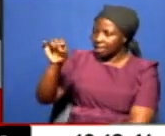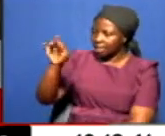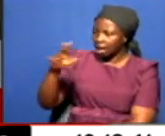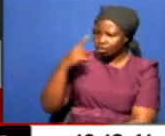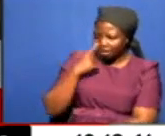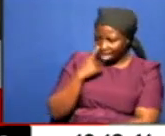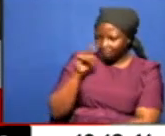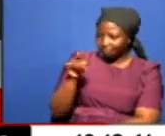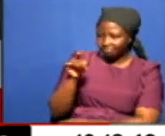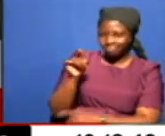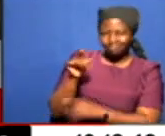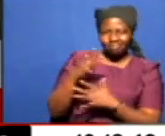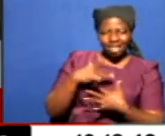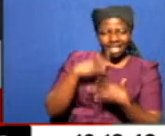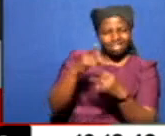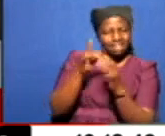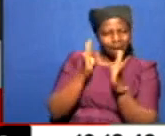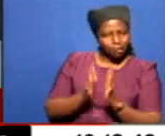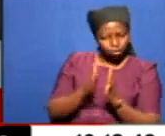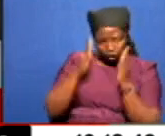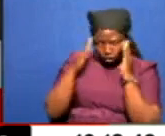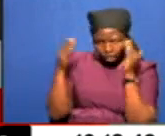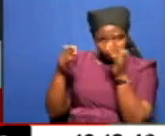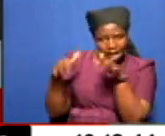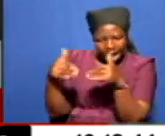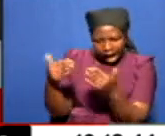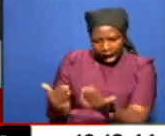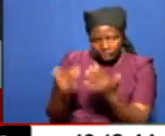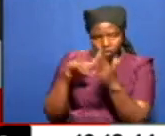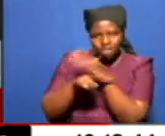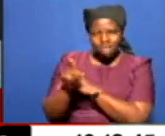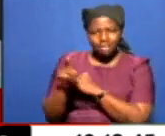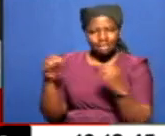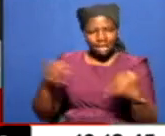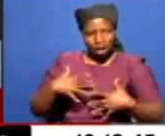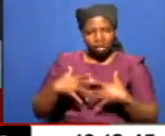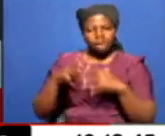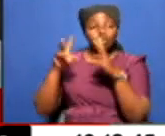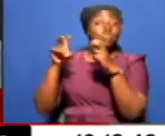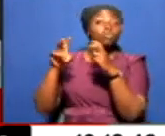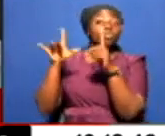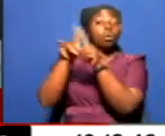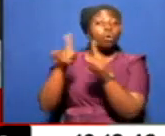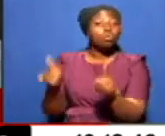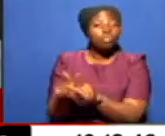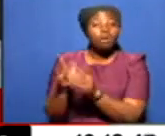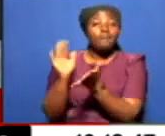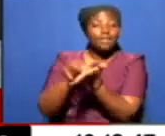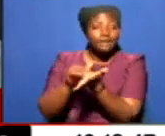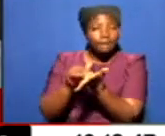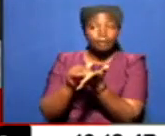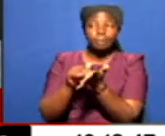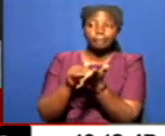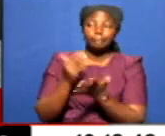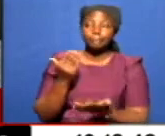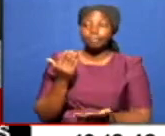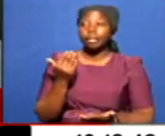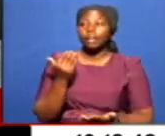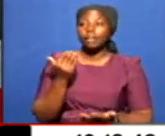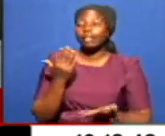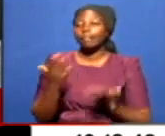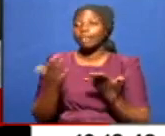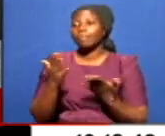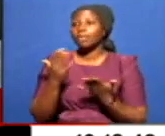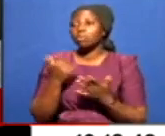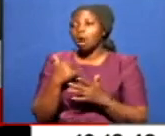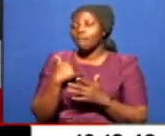is in issues of terrorism. Mm-hmm. And of course, again, we also see you might have an accused